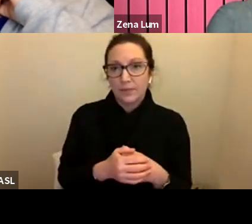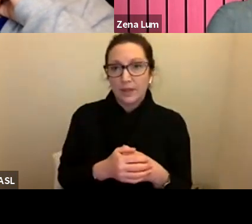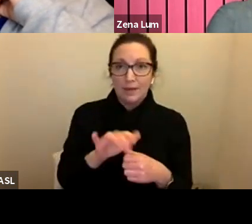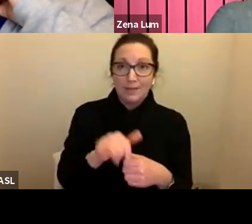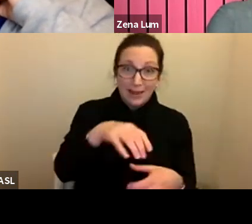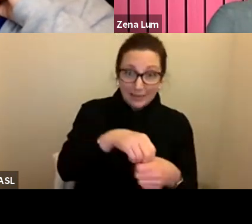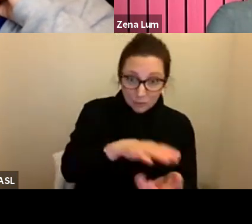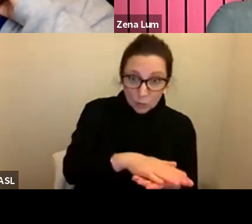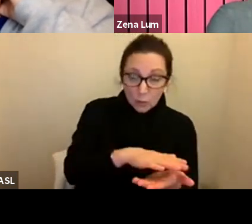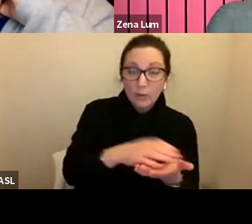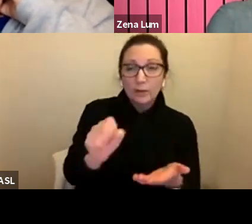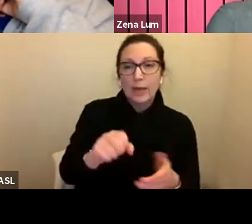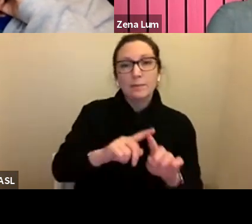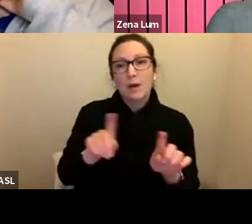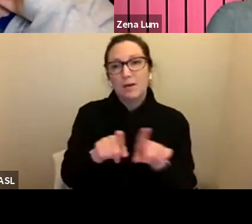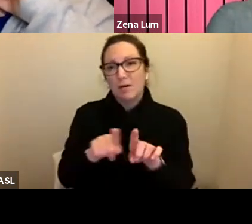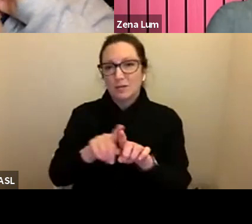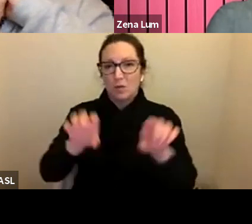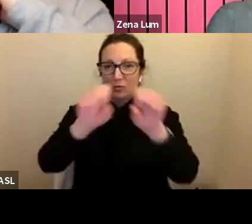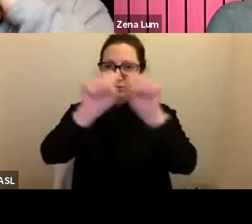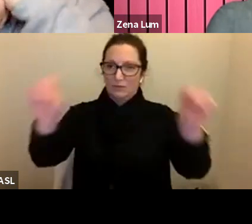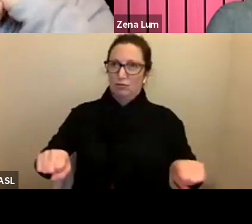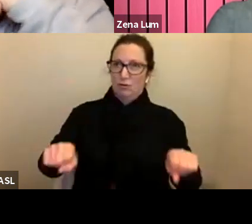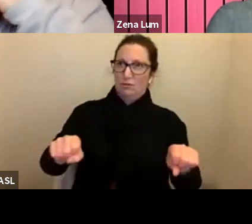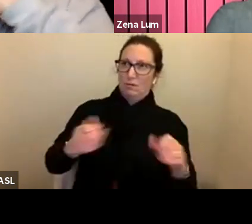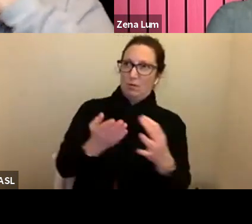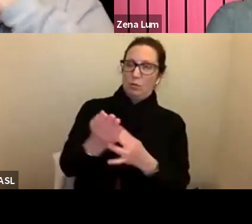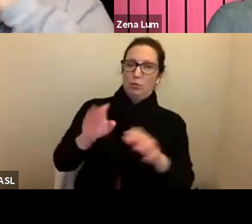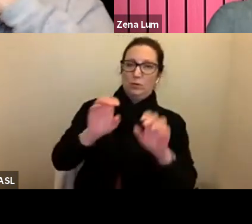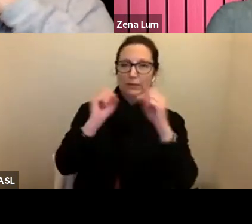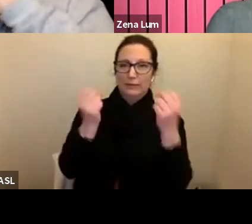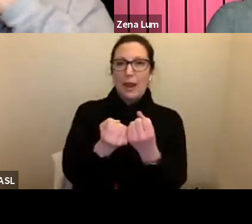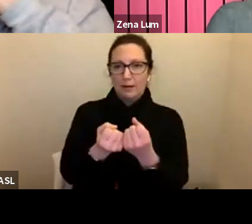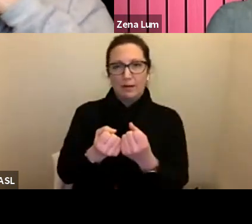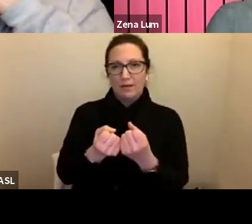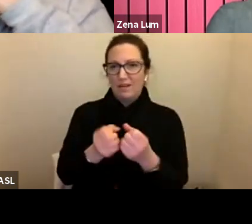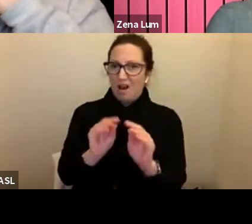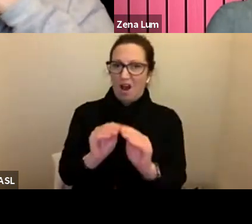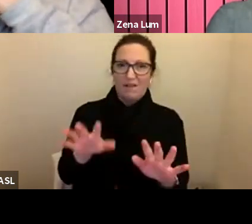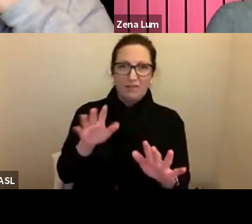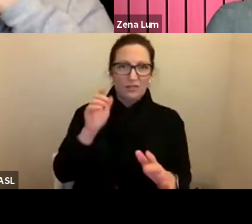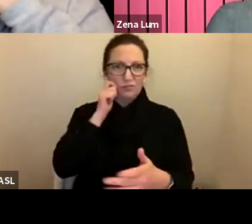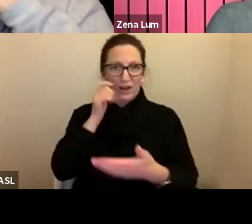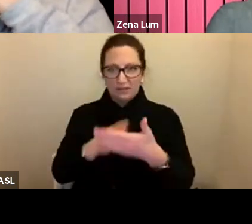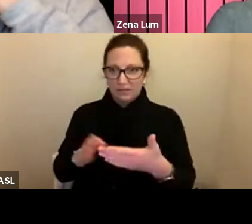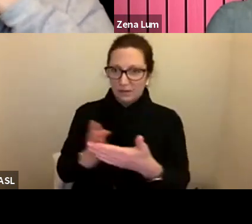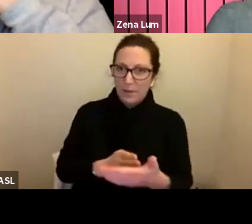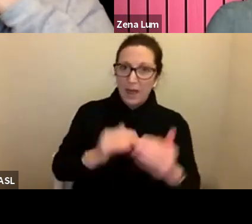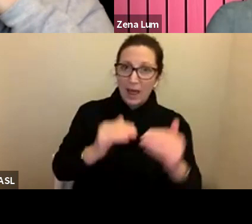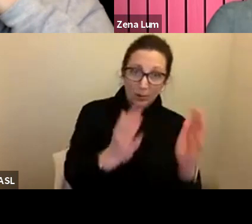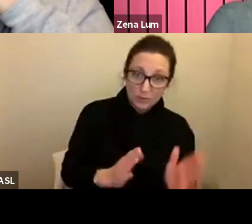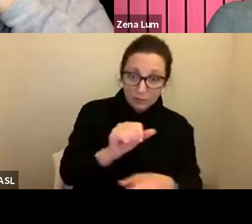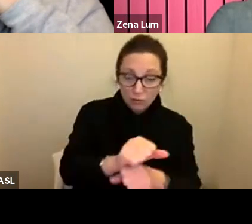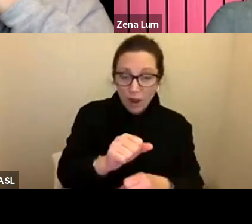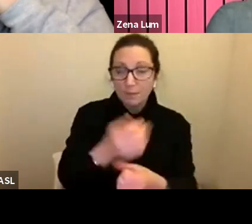look at all the other structural pillars of society that are systemically racist: housing, jobs, our economy.